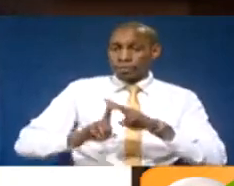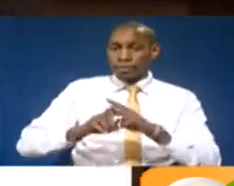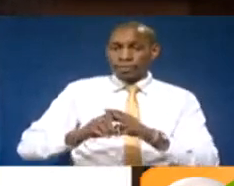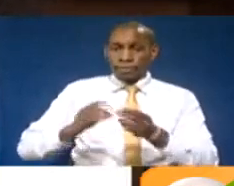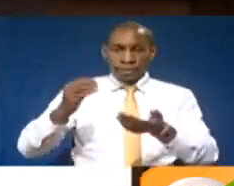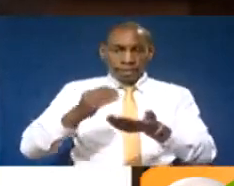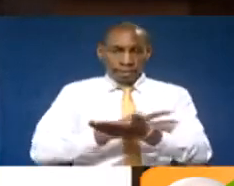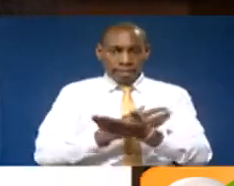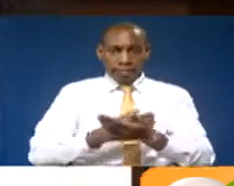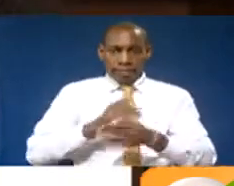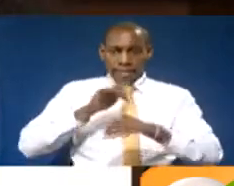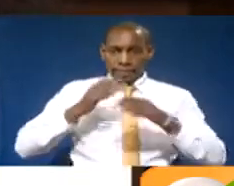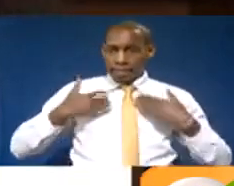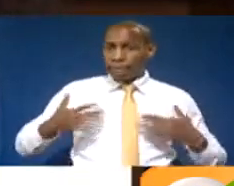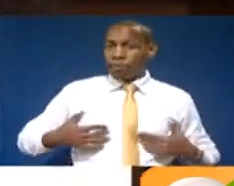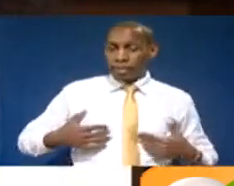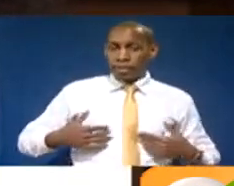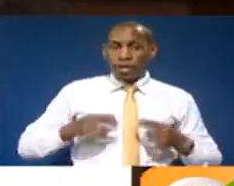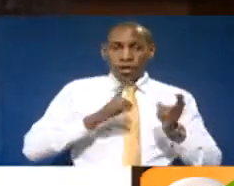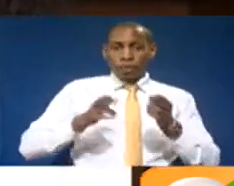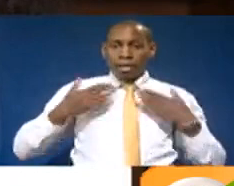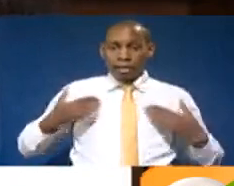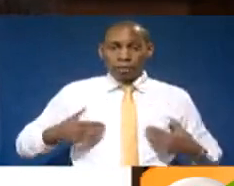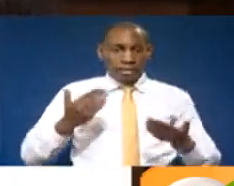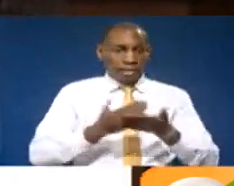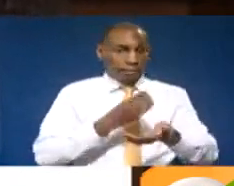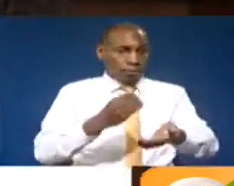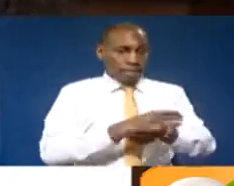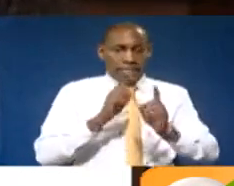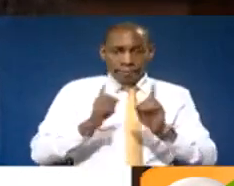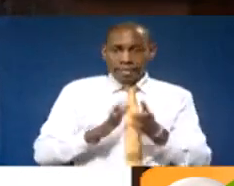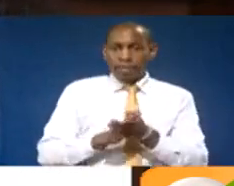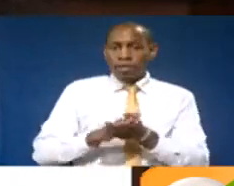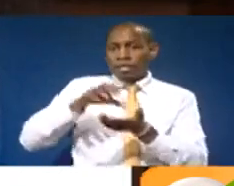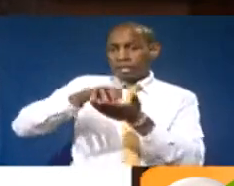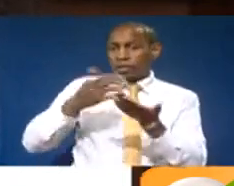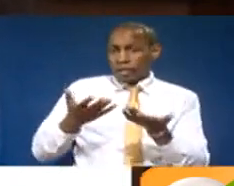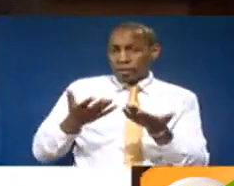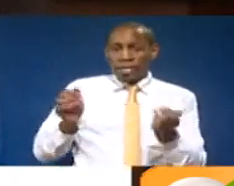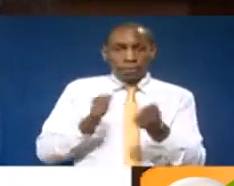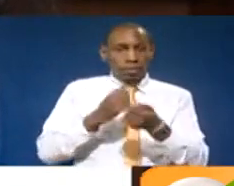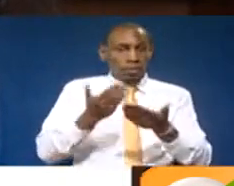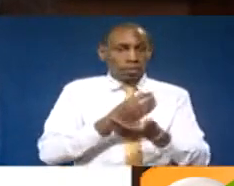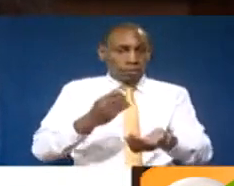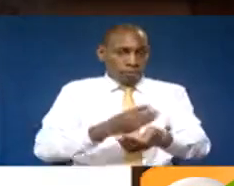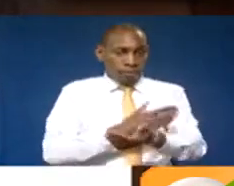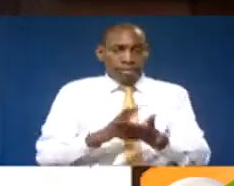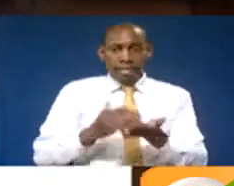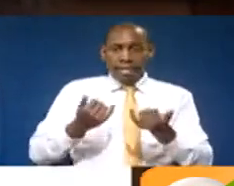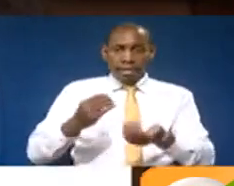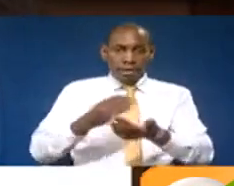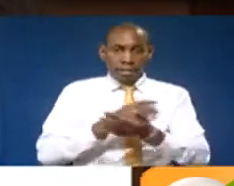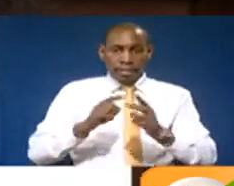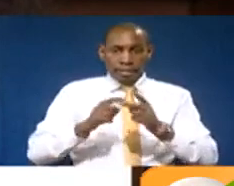forming in the body. Most of the time, our bodies are able to fight it off, but it reaches a point where you are not able to fight off and the cells